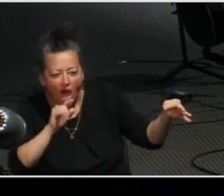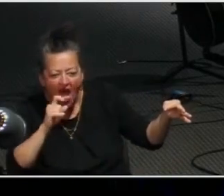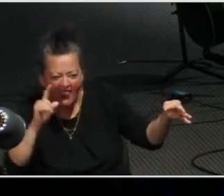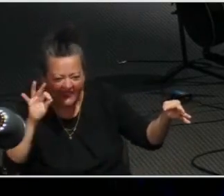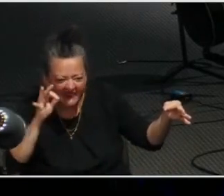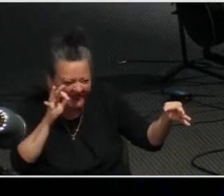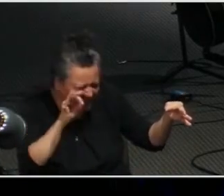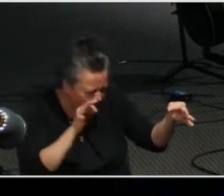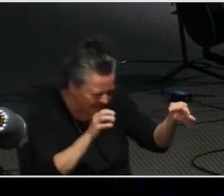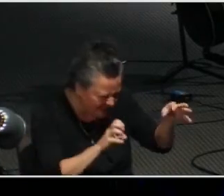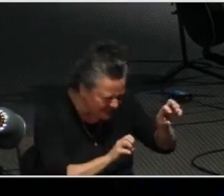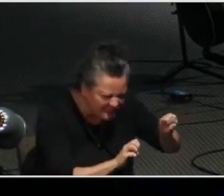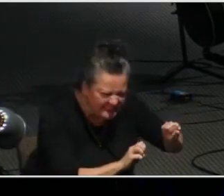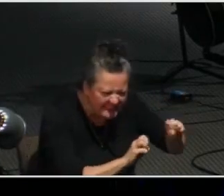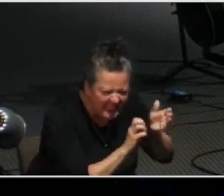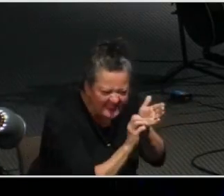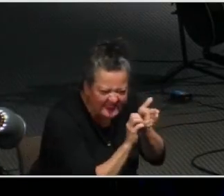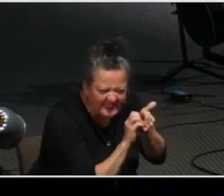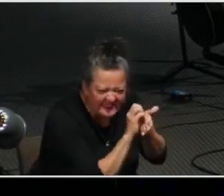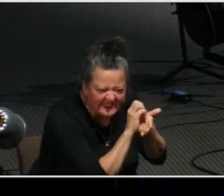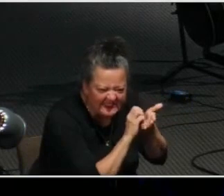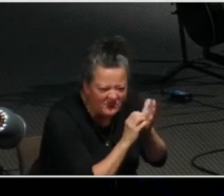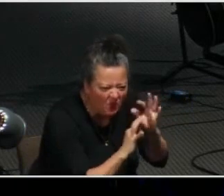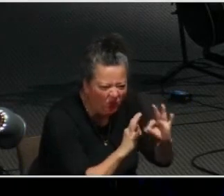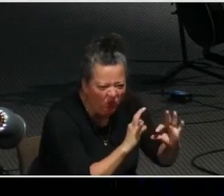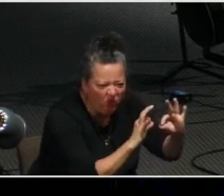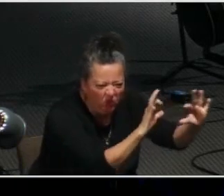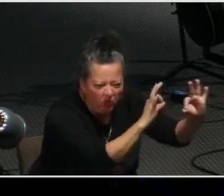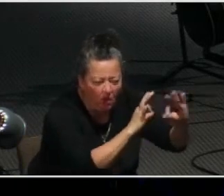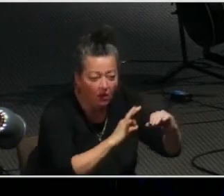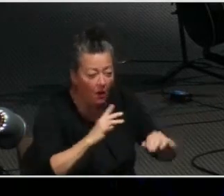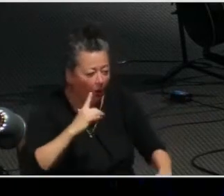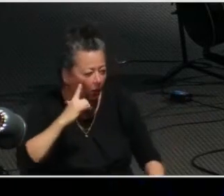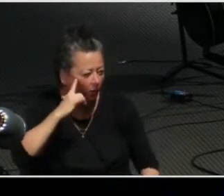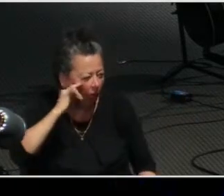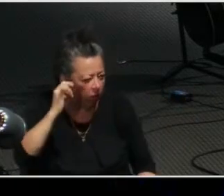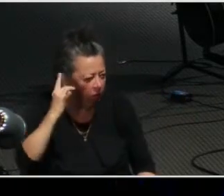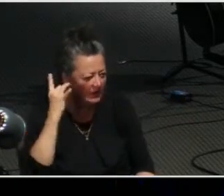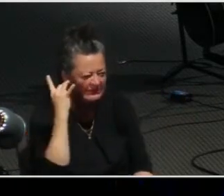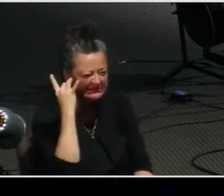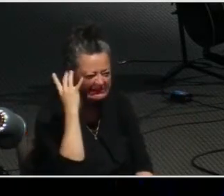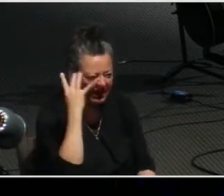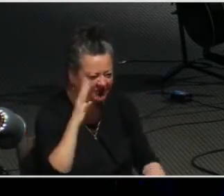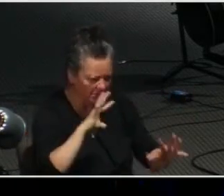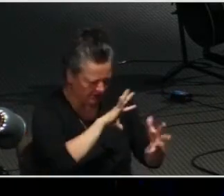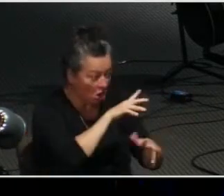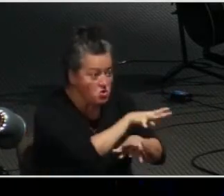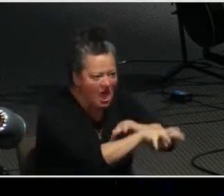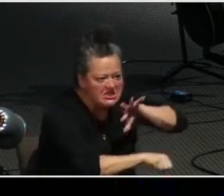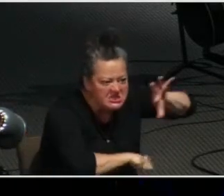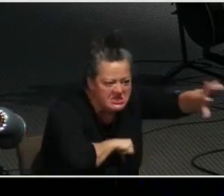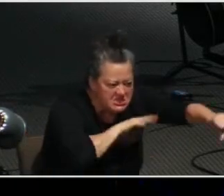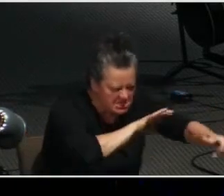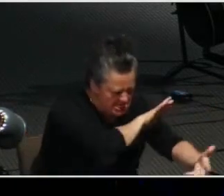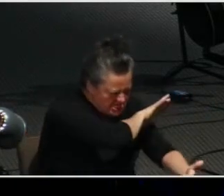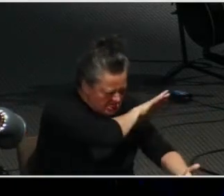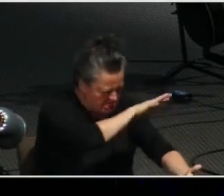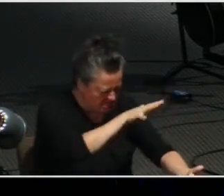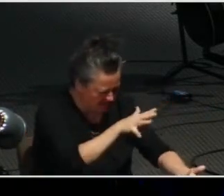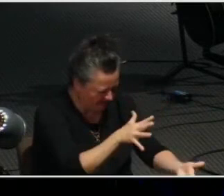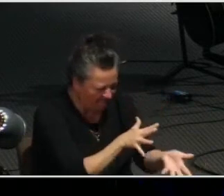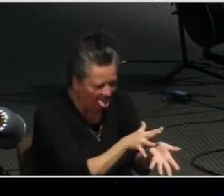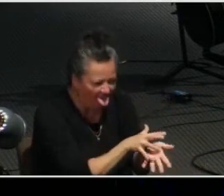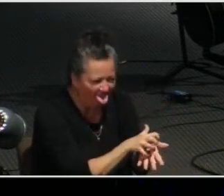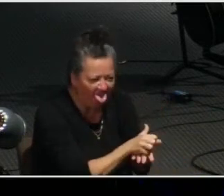your flesh like fire. You have laid up treasure in the last days. Behold,